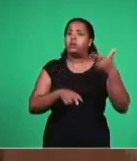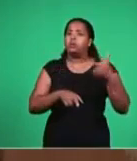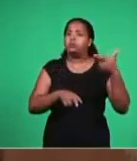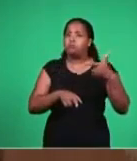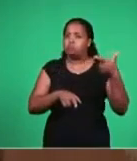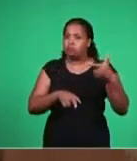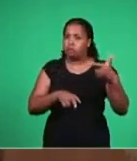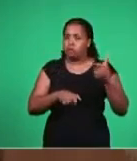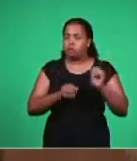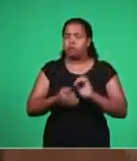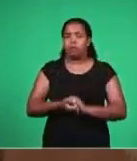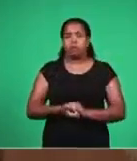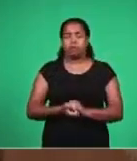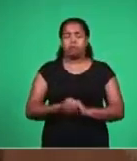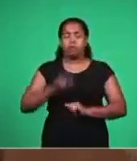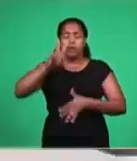question.